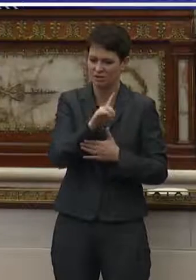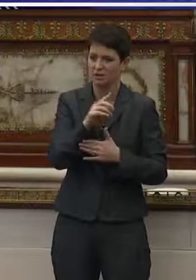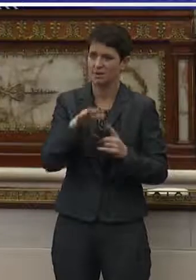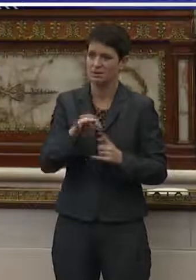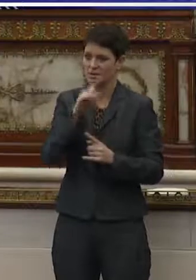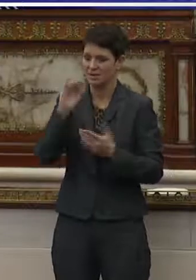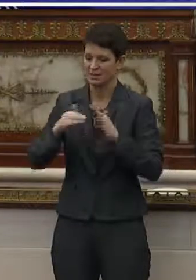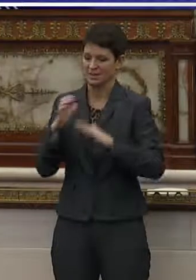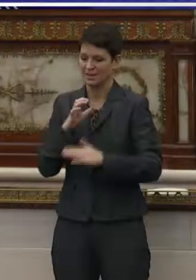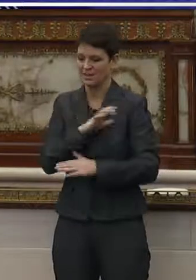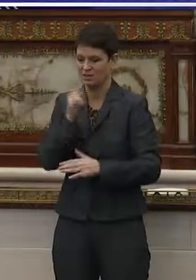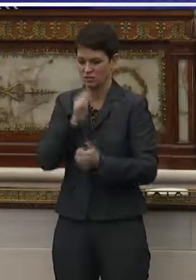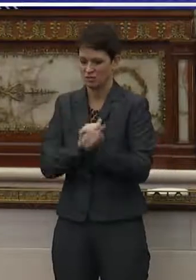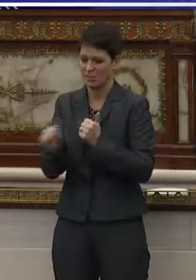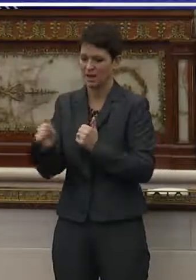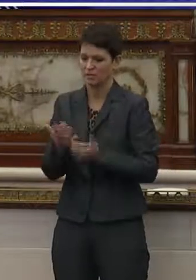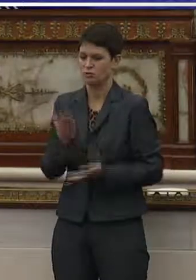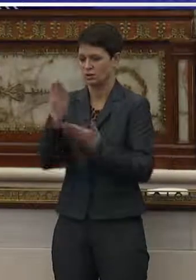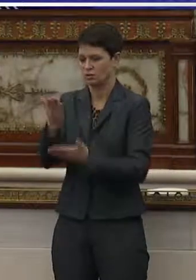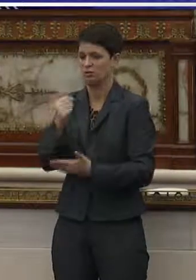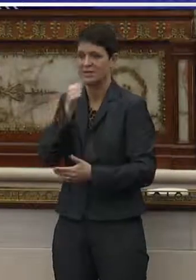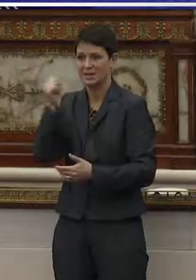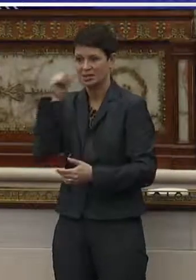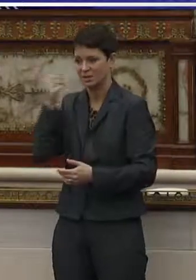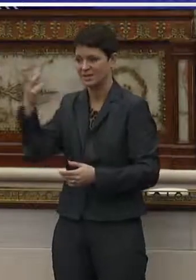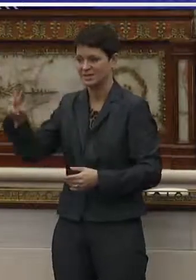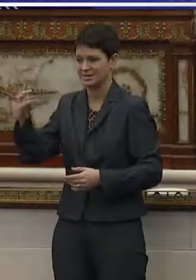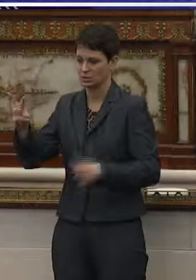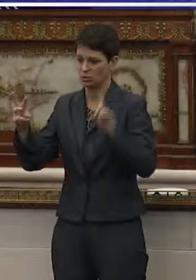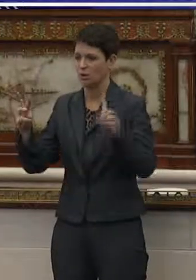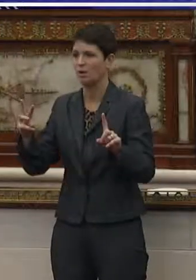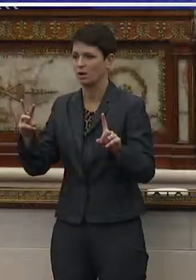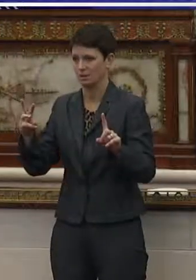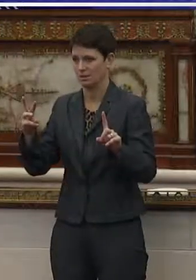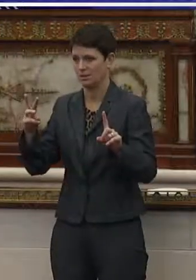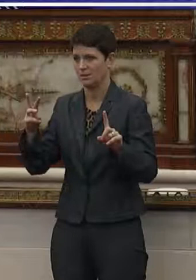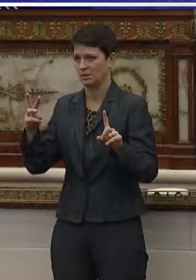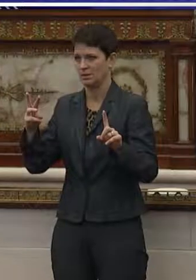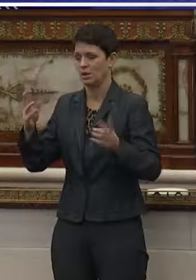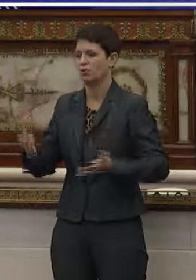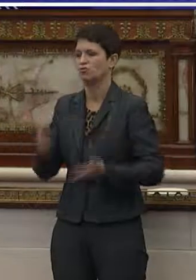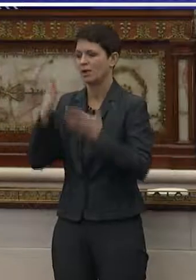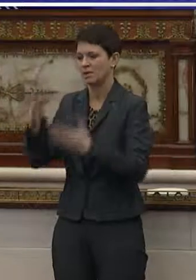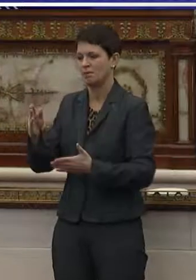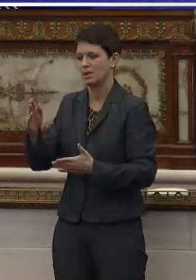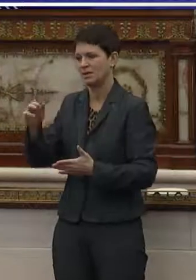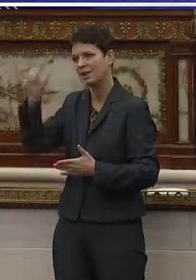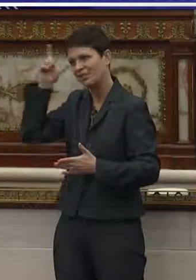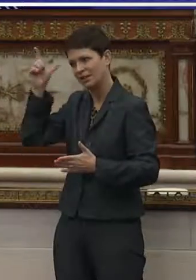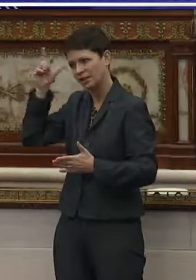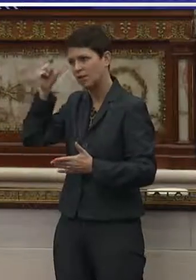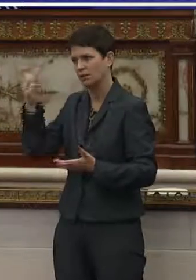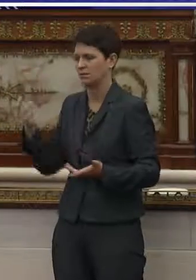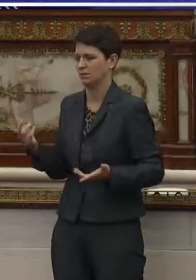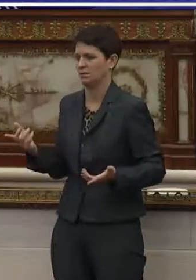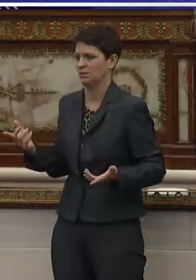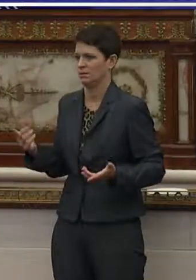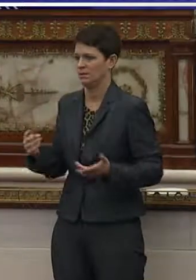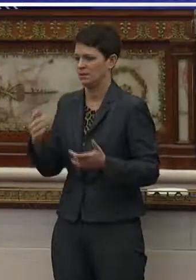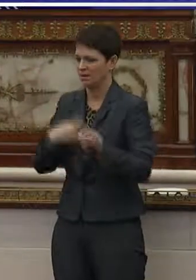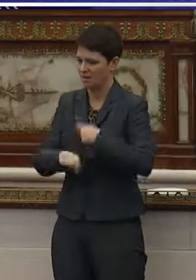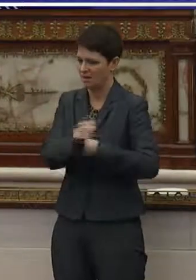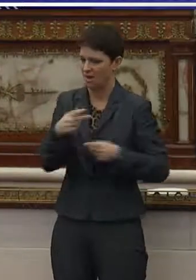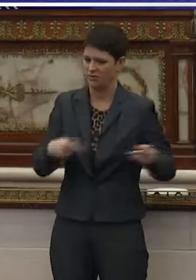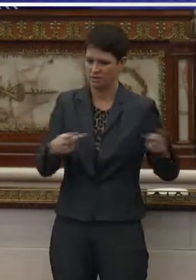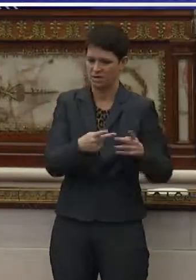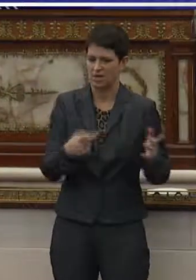Council just passed a resolution yesterday, 16-1, recommending Lincoln Financial Field and other sites. So if you